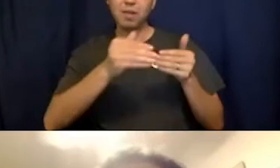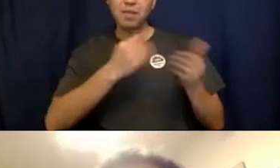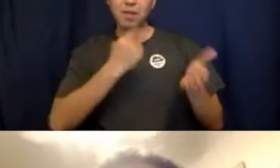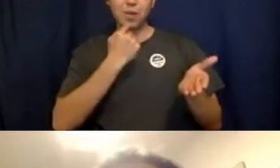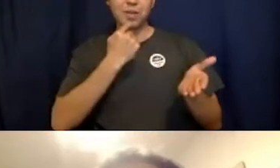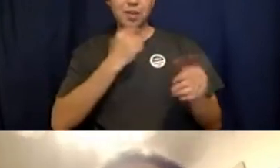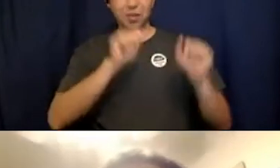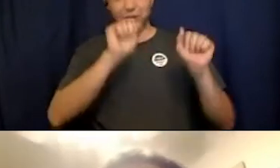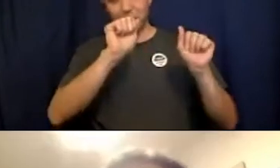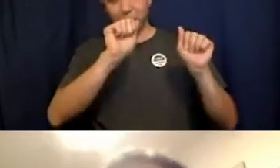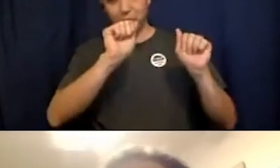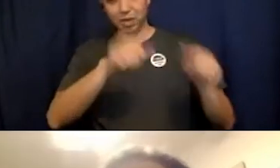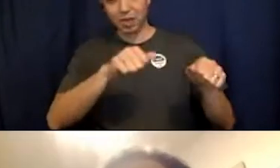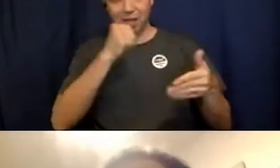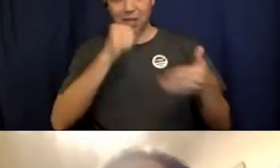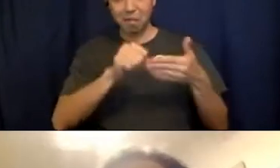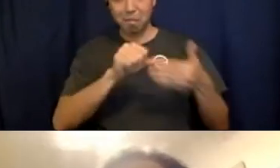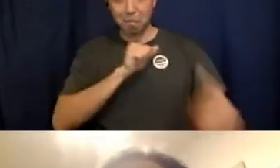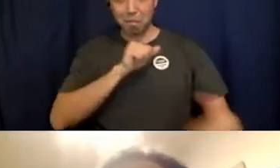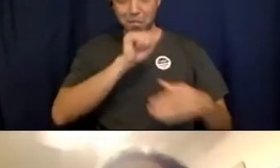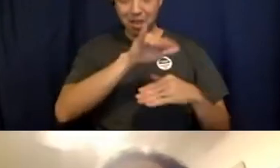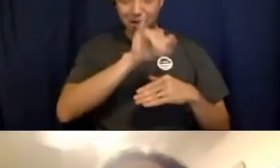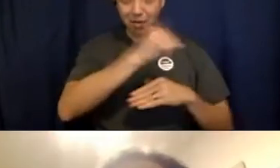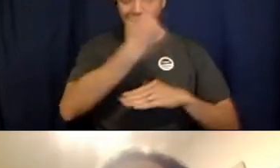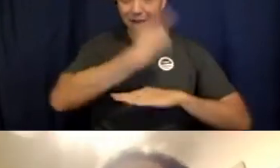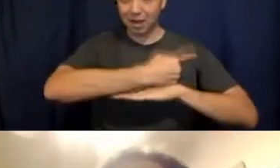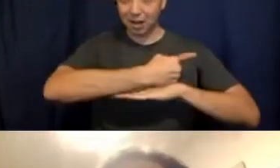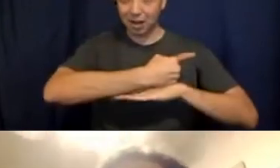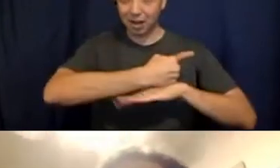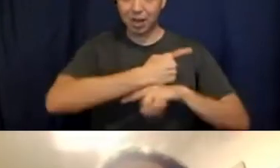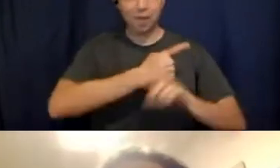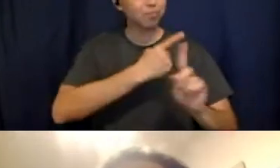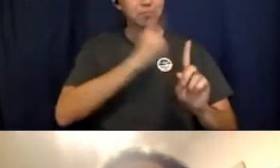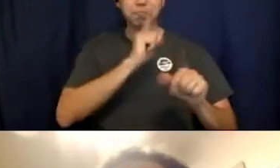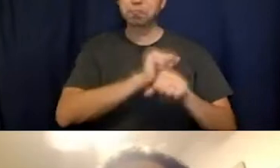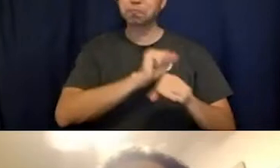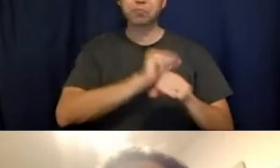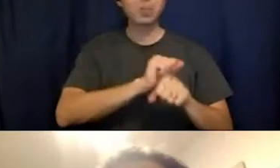the best. Oh, I'm glad. What did you create